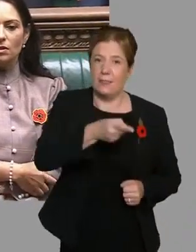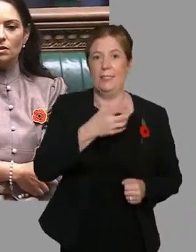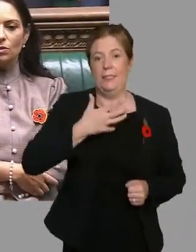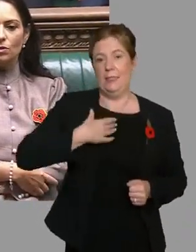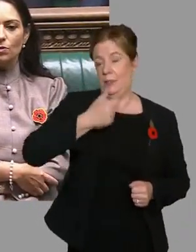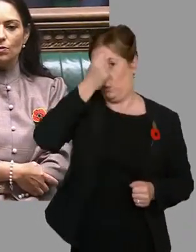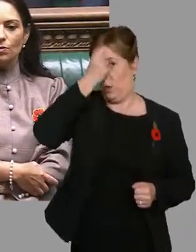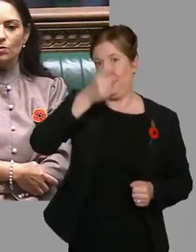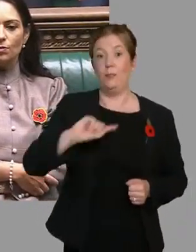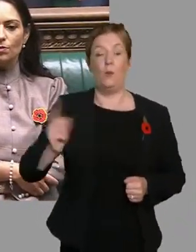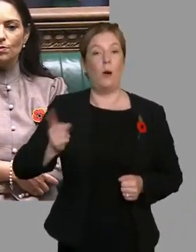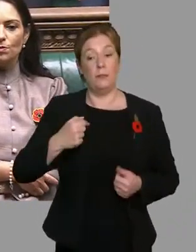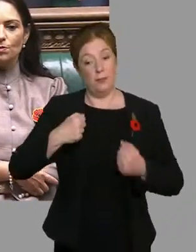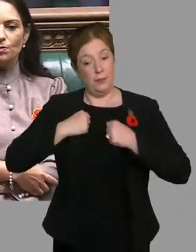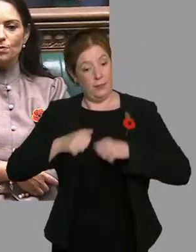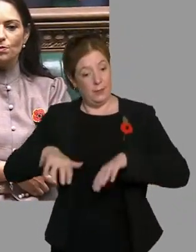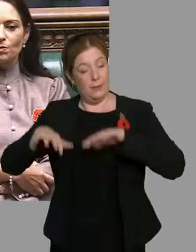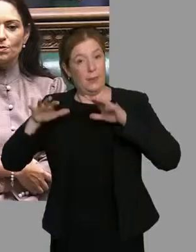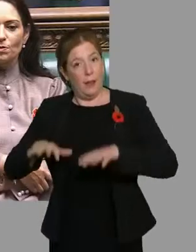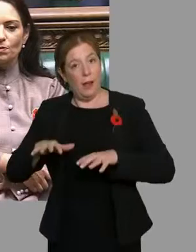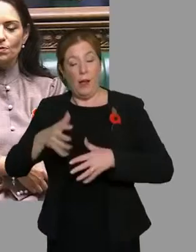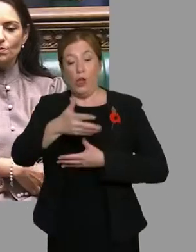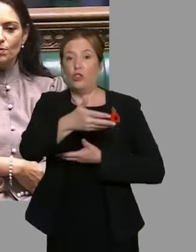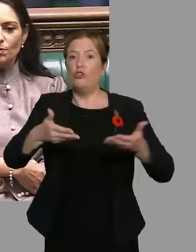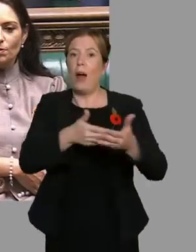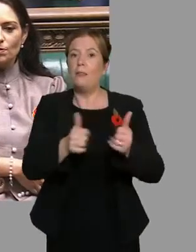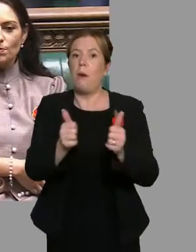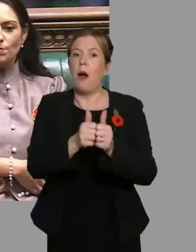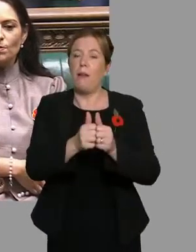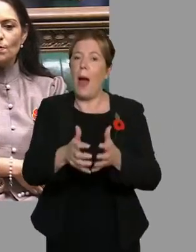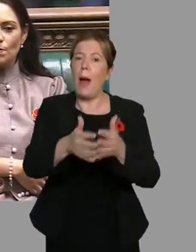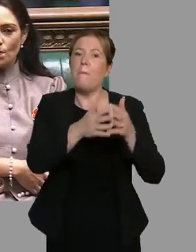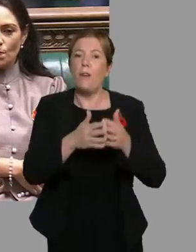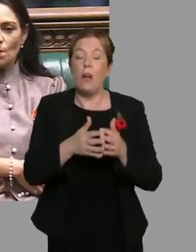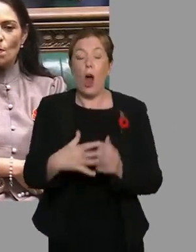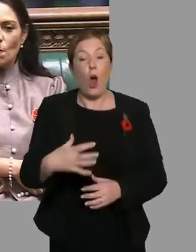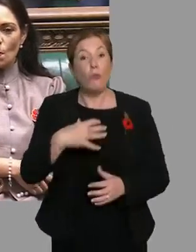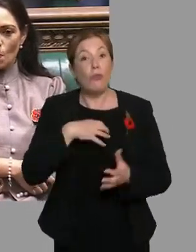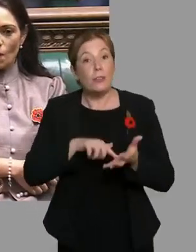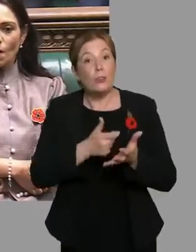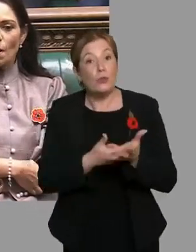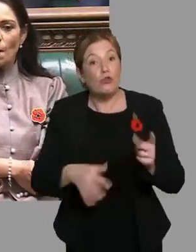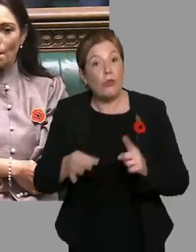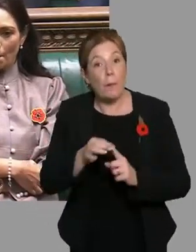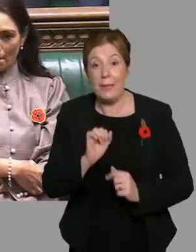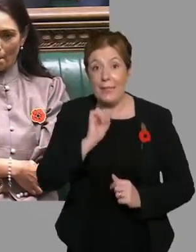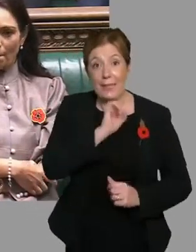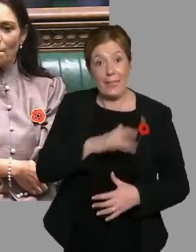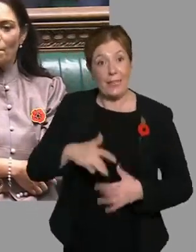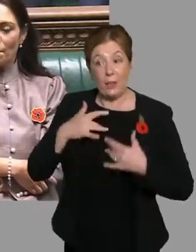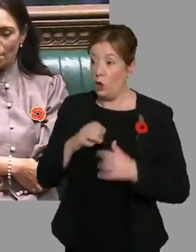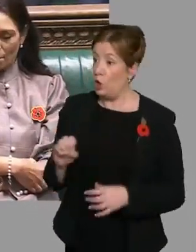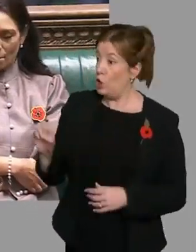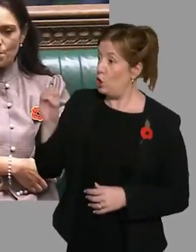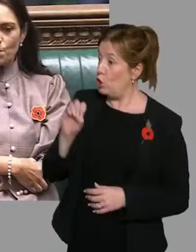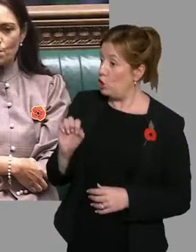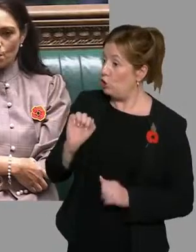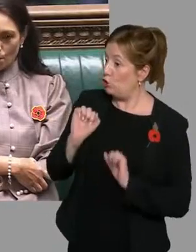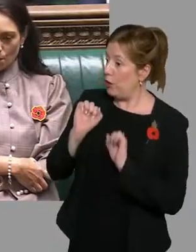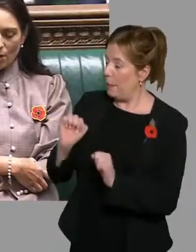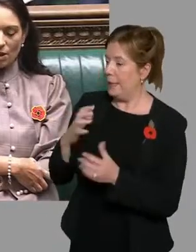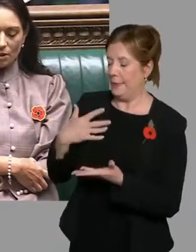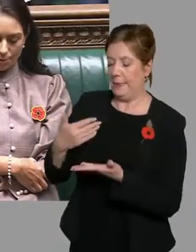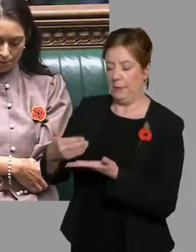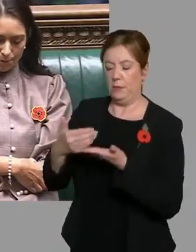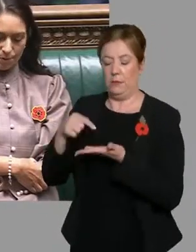partner. President Trump is also right to argue that Europe needs to increase its defence spending. The last Conservative government